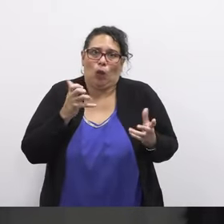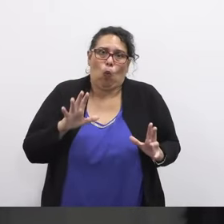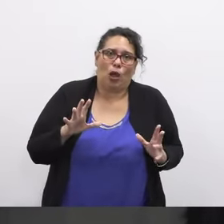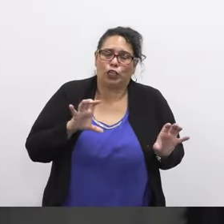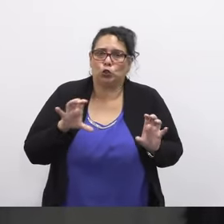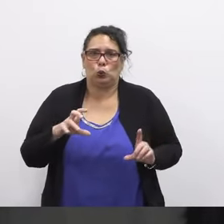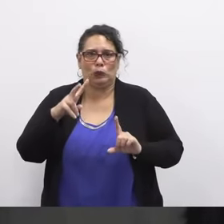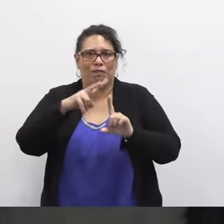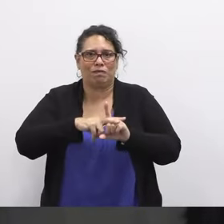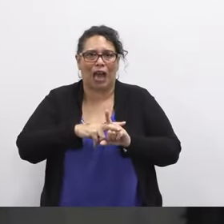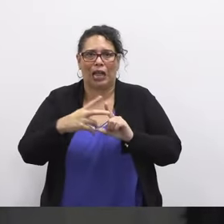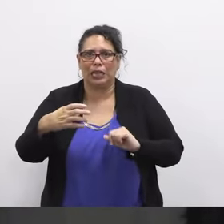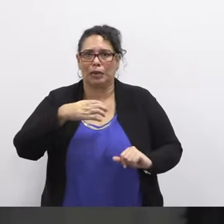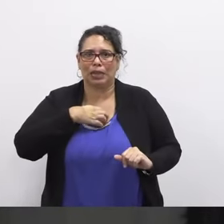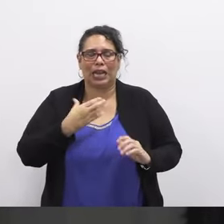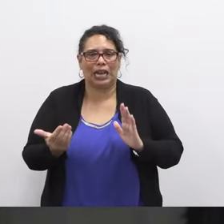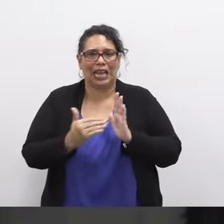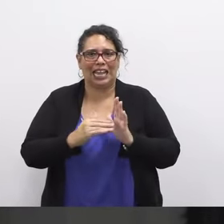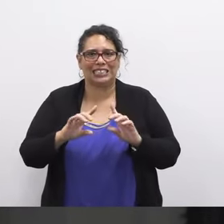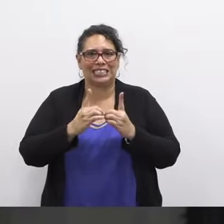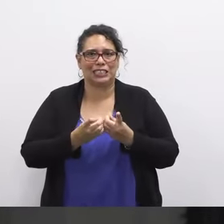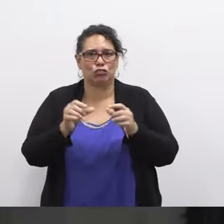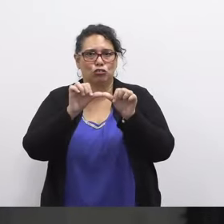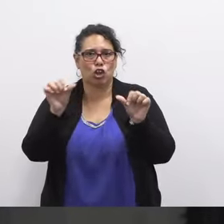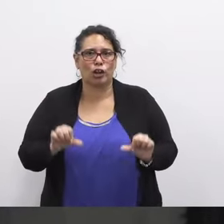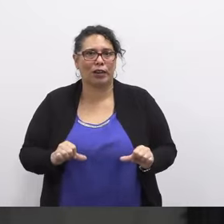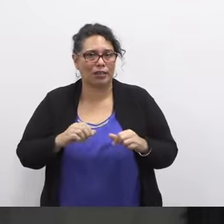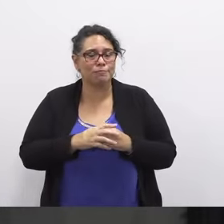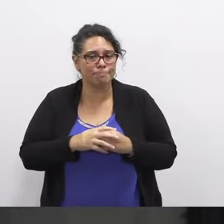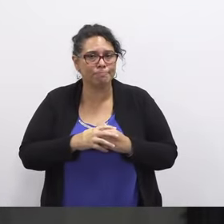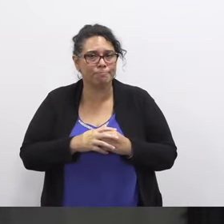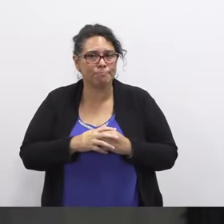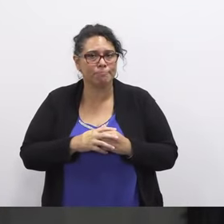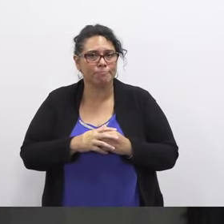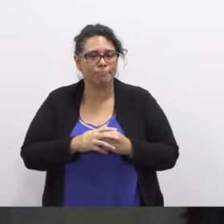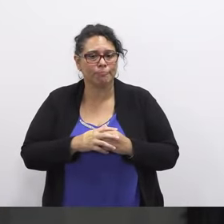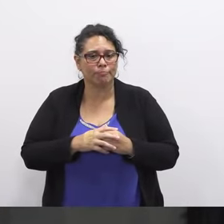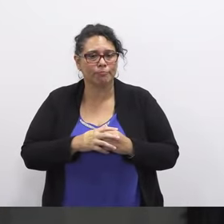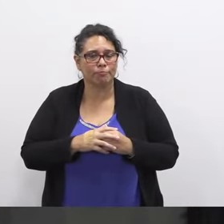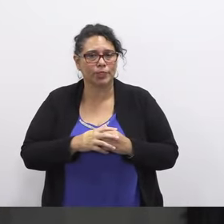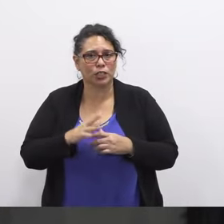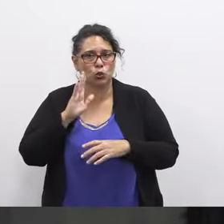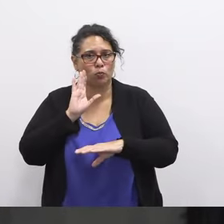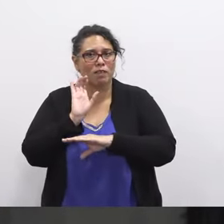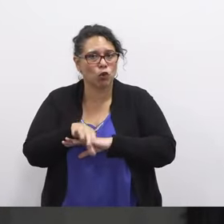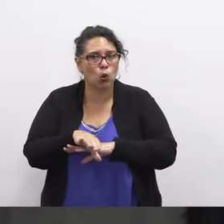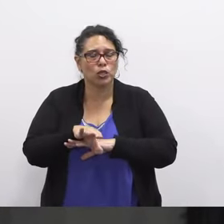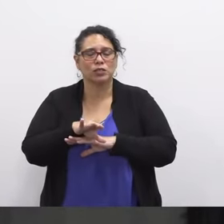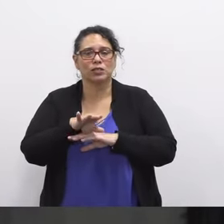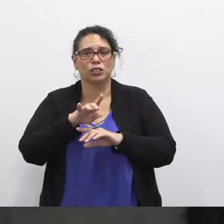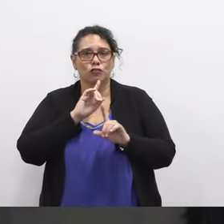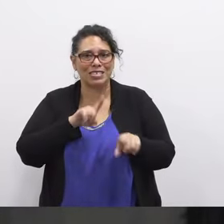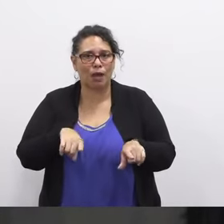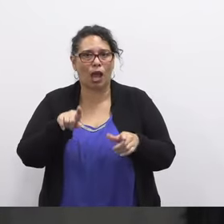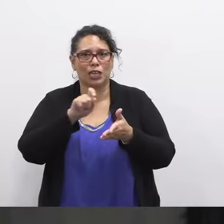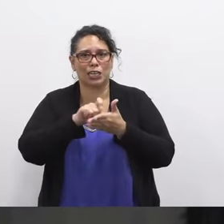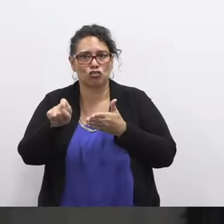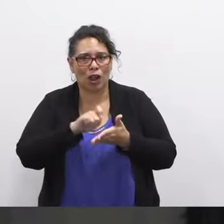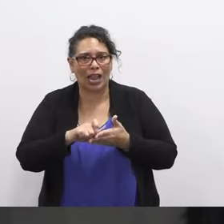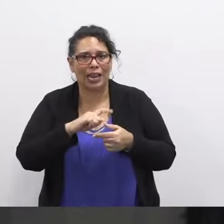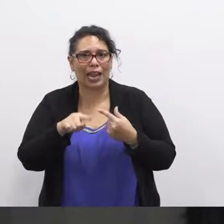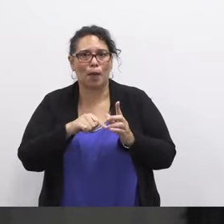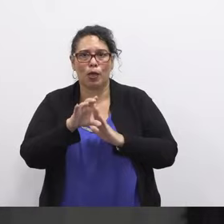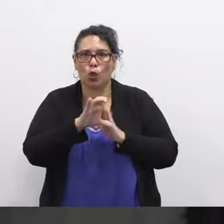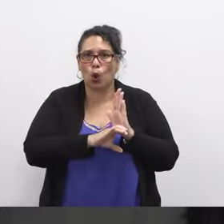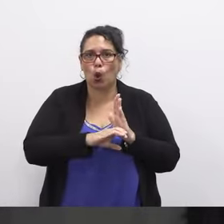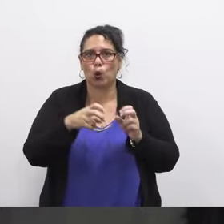a complaint against the district's architect. You know, so they're going to be forced to respond in writing about these code